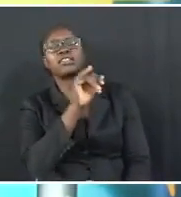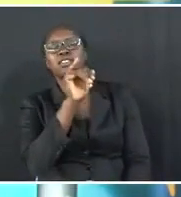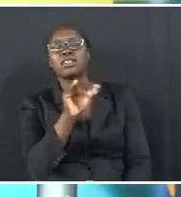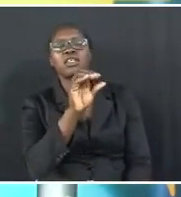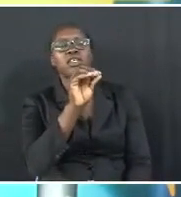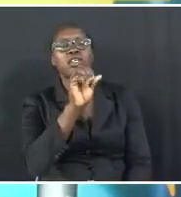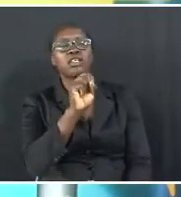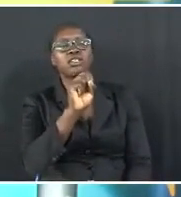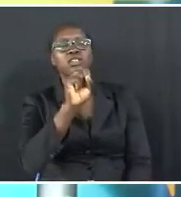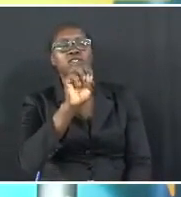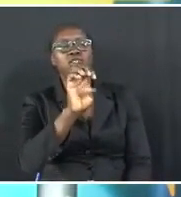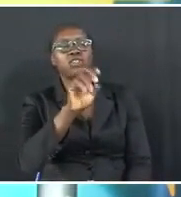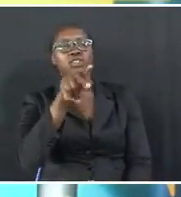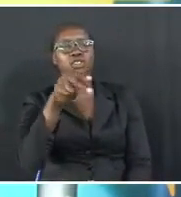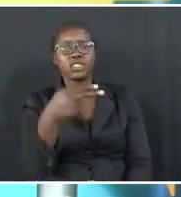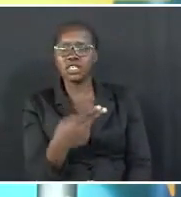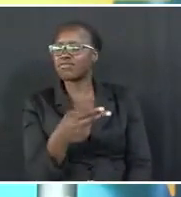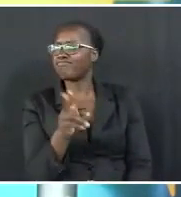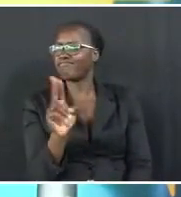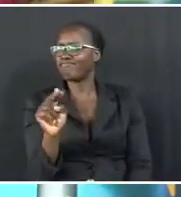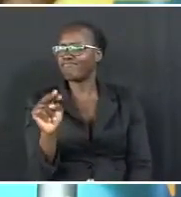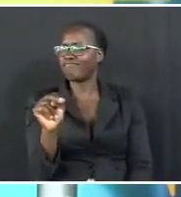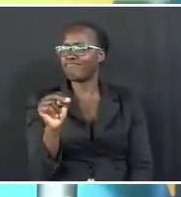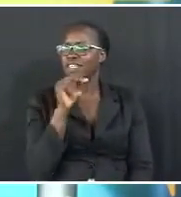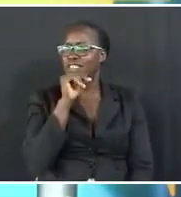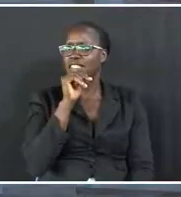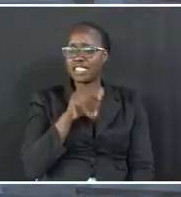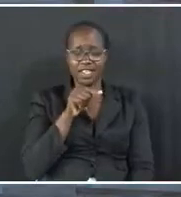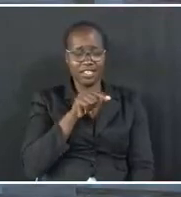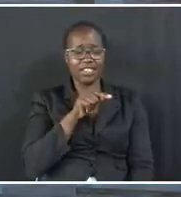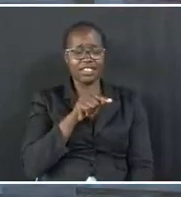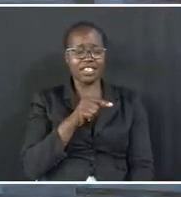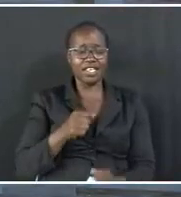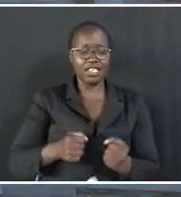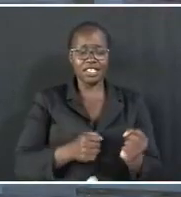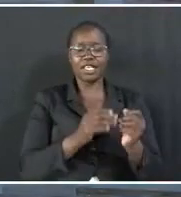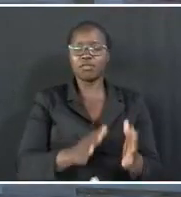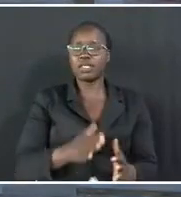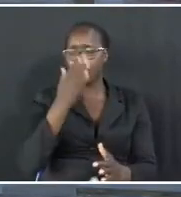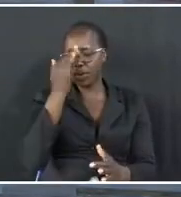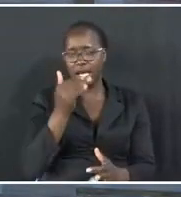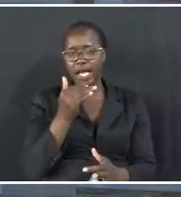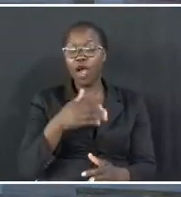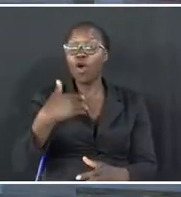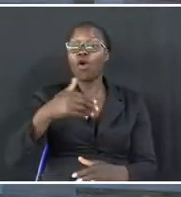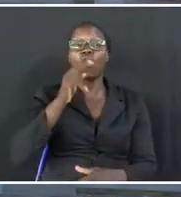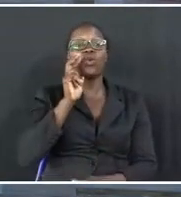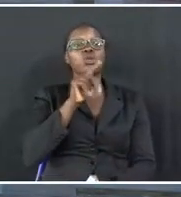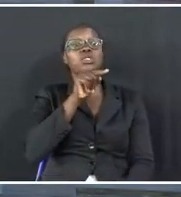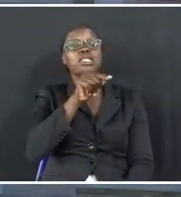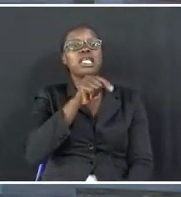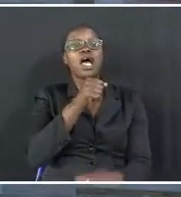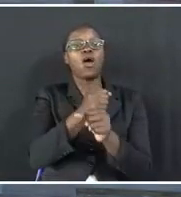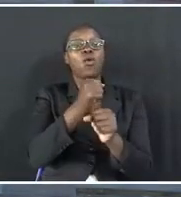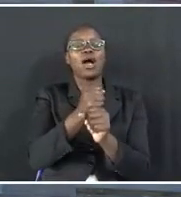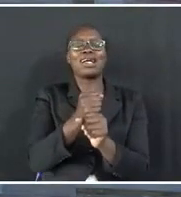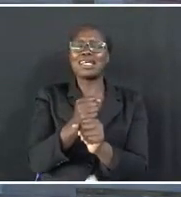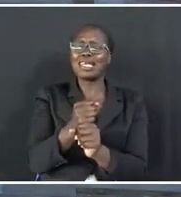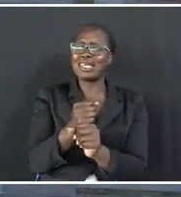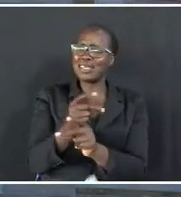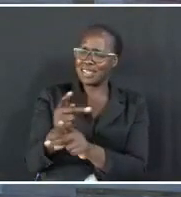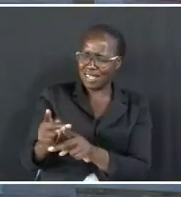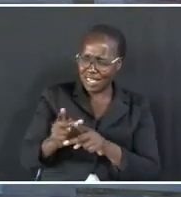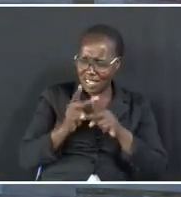Joseph. No, they said he was a son of a carpenter, because they would always see him there working